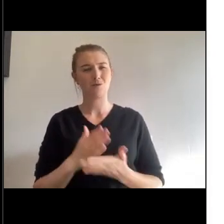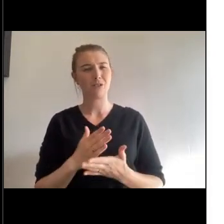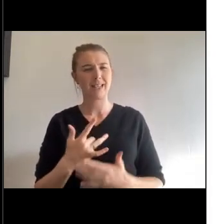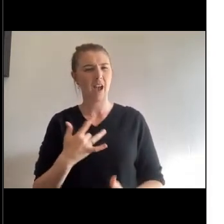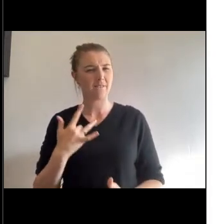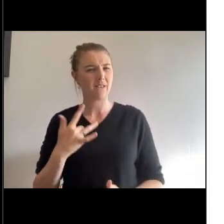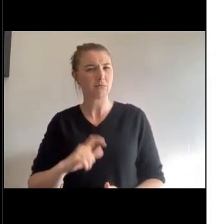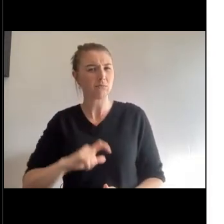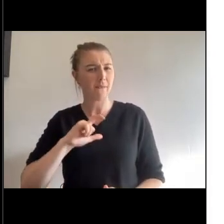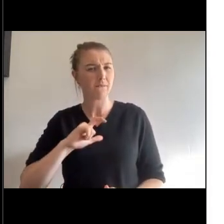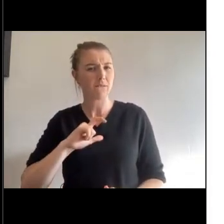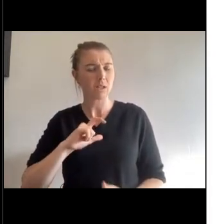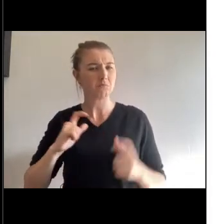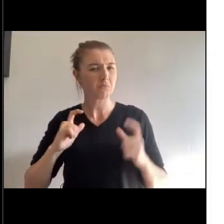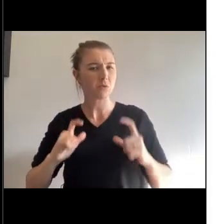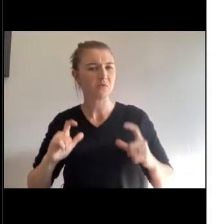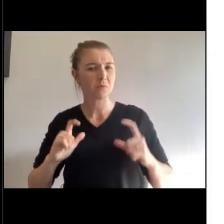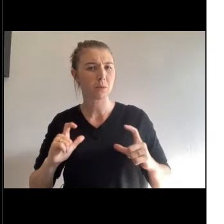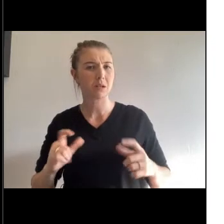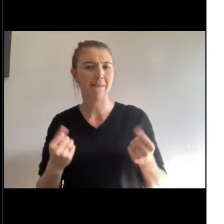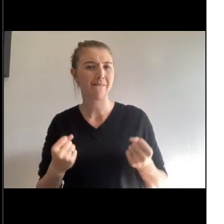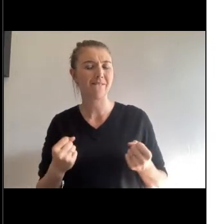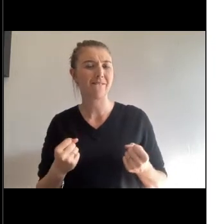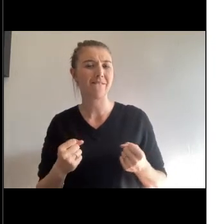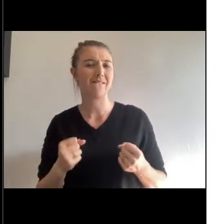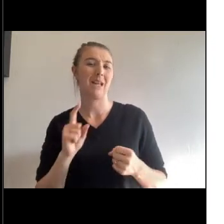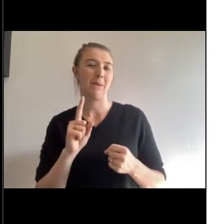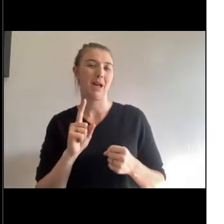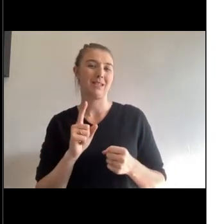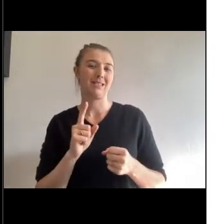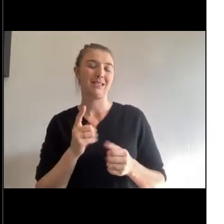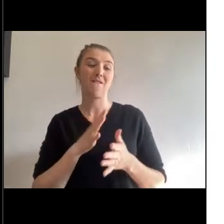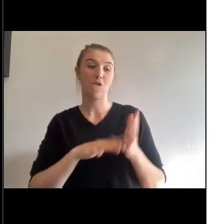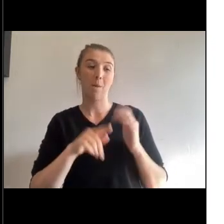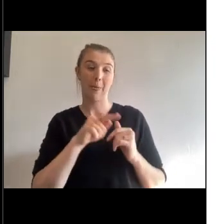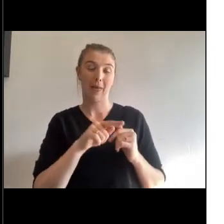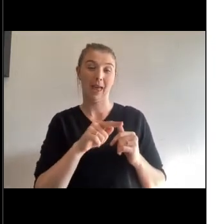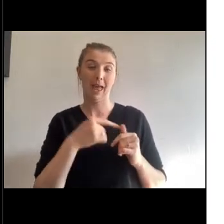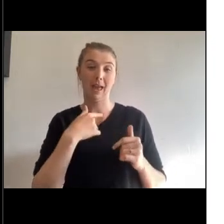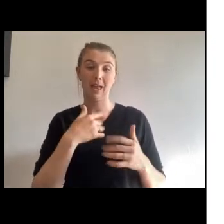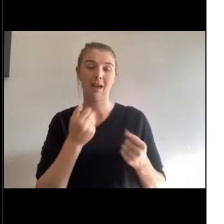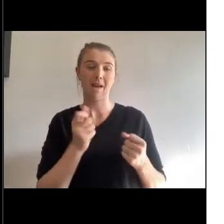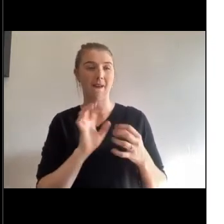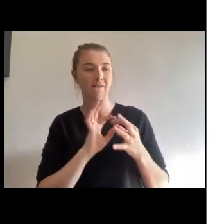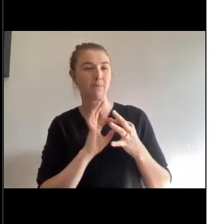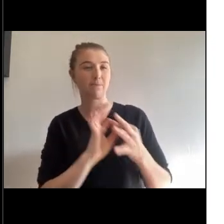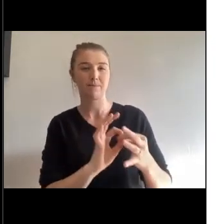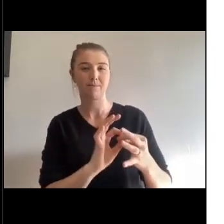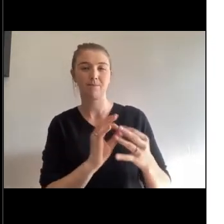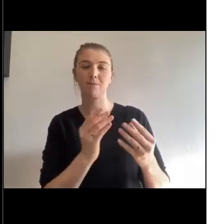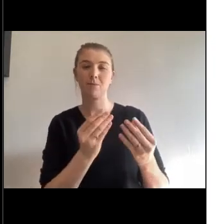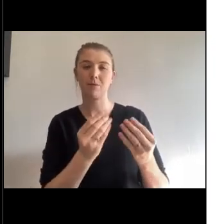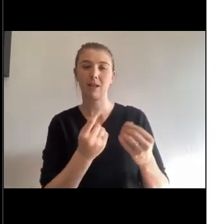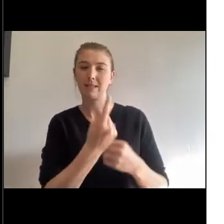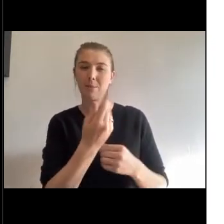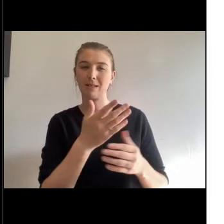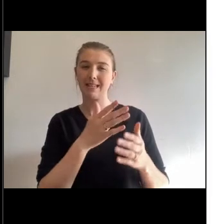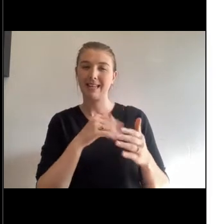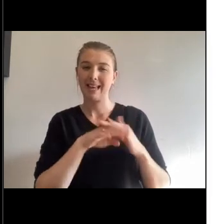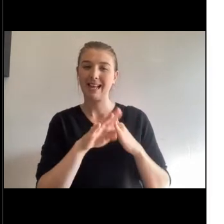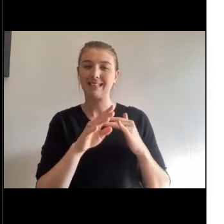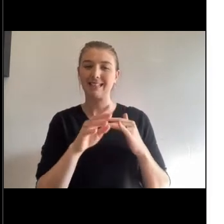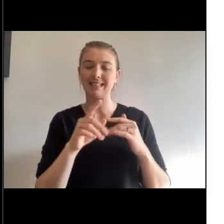and comfortable with that. Then from that, actually, I connected with somebody in Discovery, and they gave me an opportunity